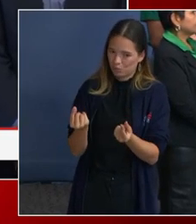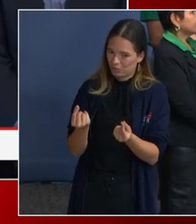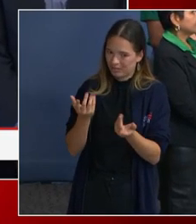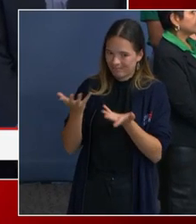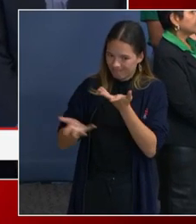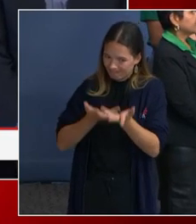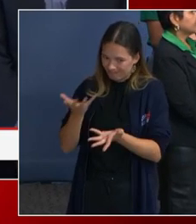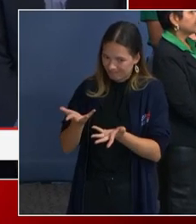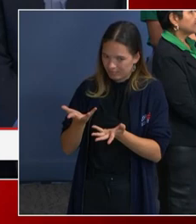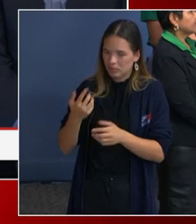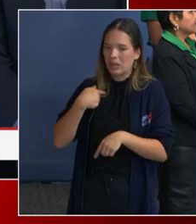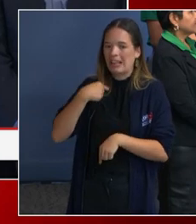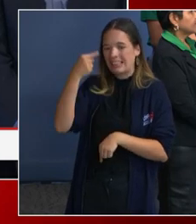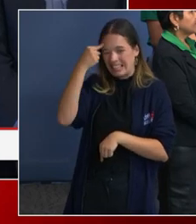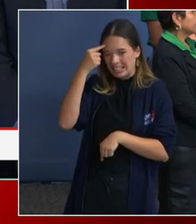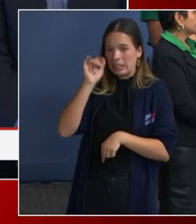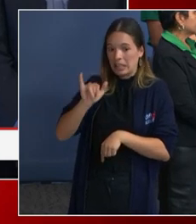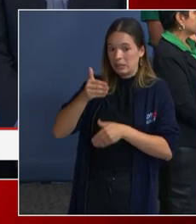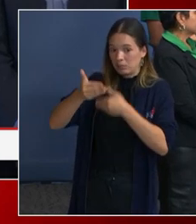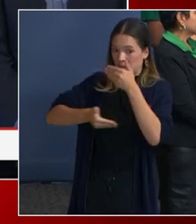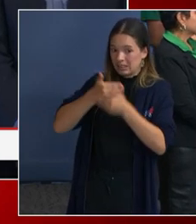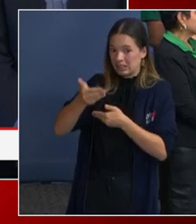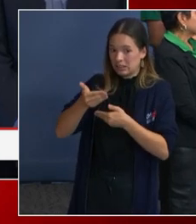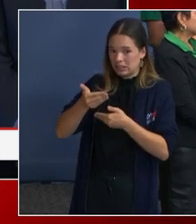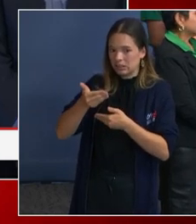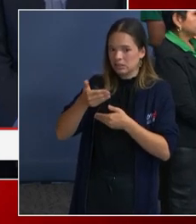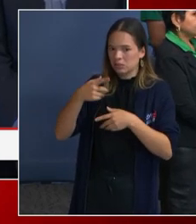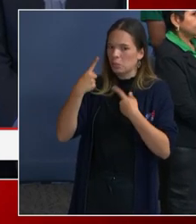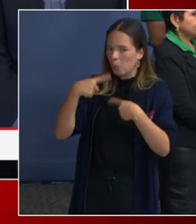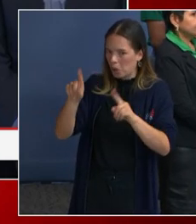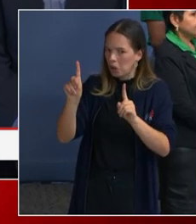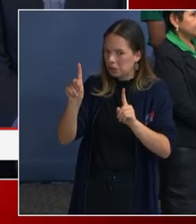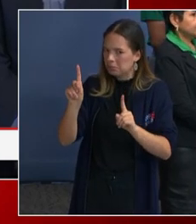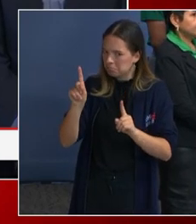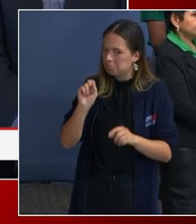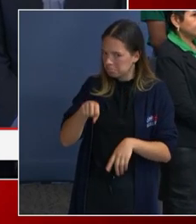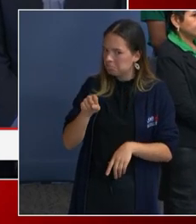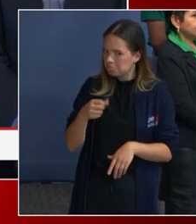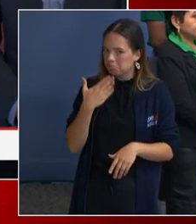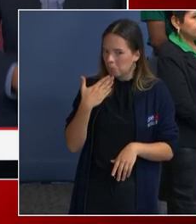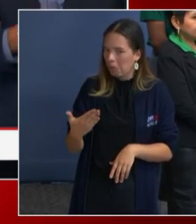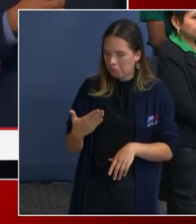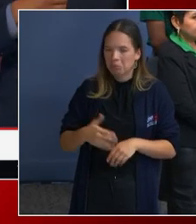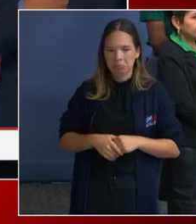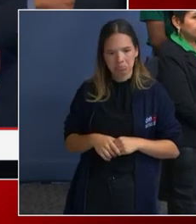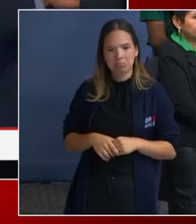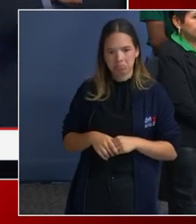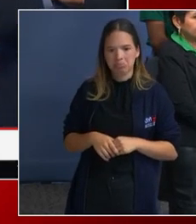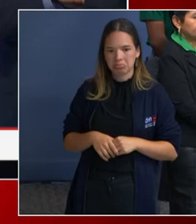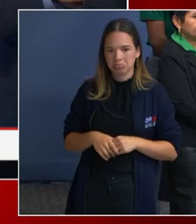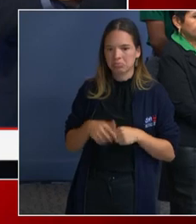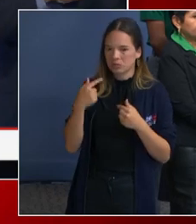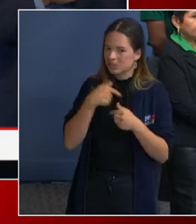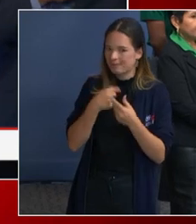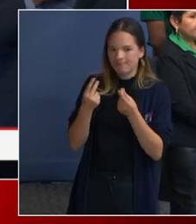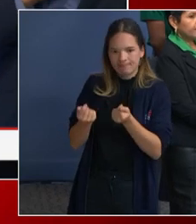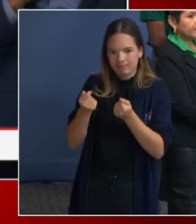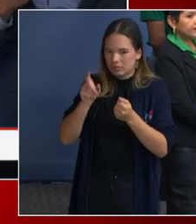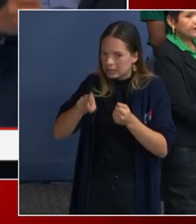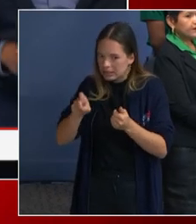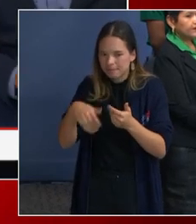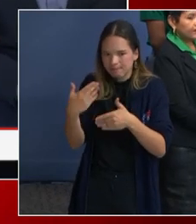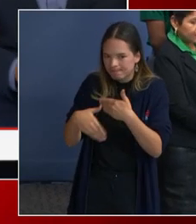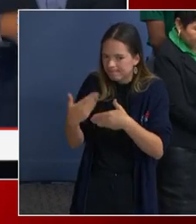is a process that works well to deal with the immediate needs of arriving folks from Texas